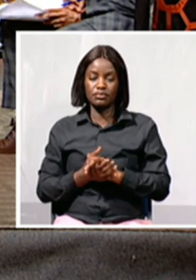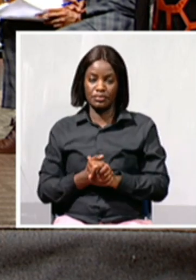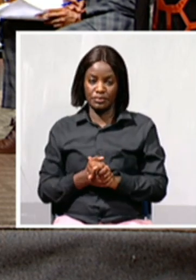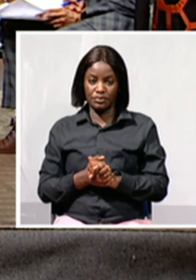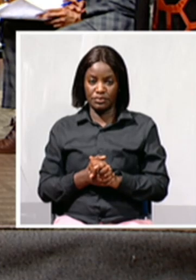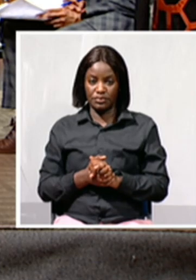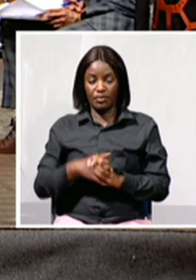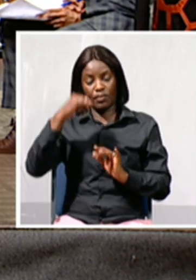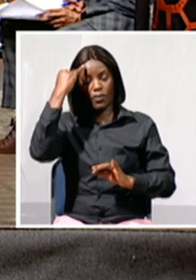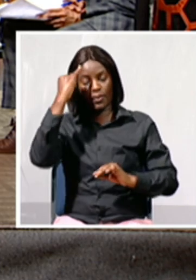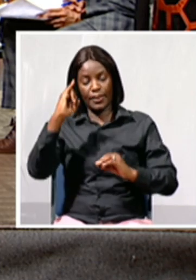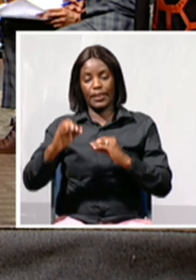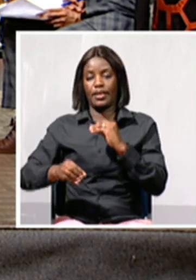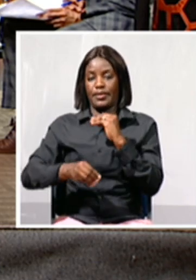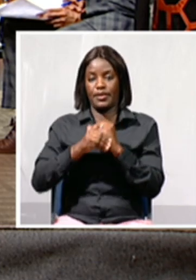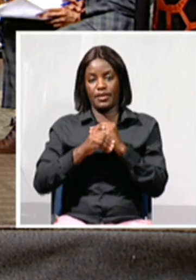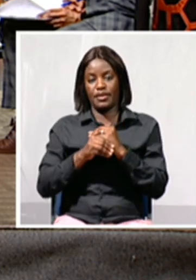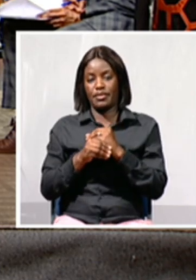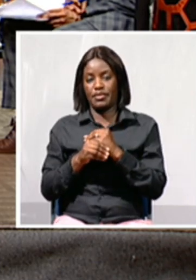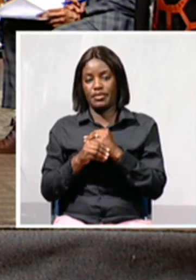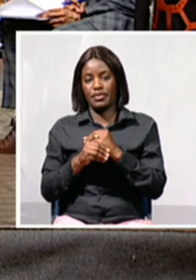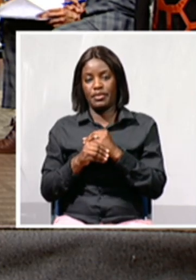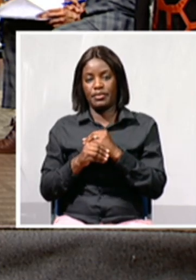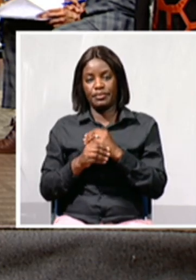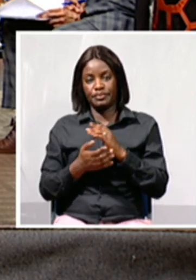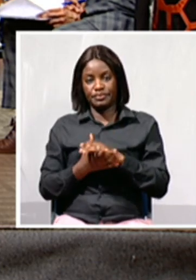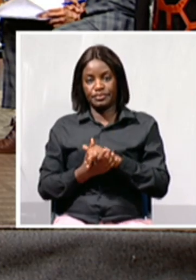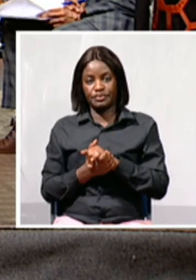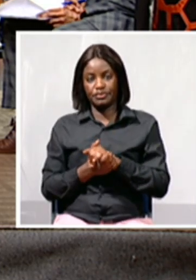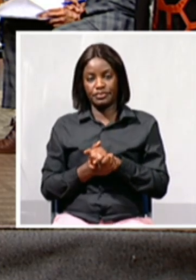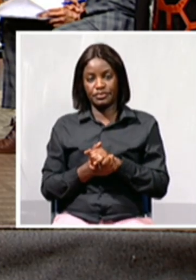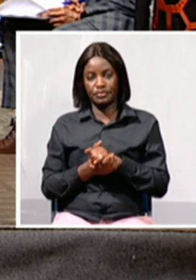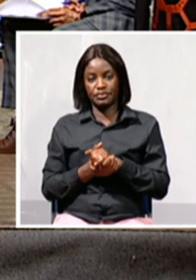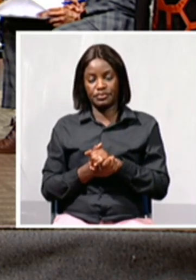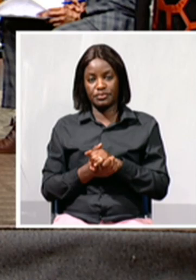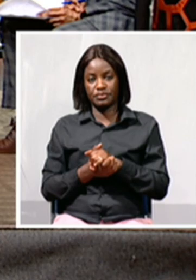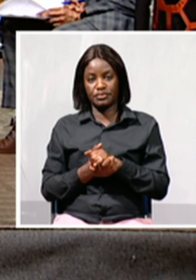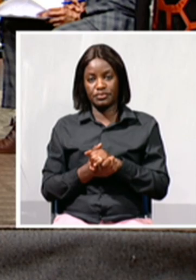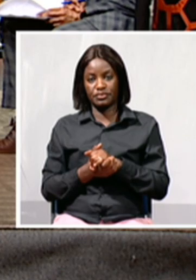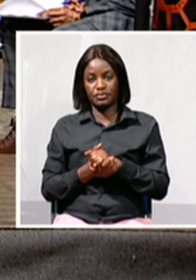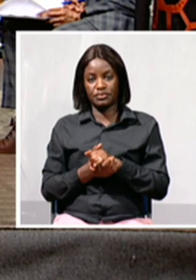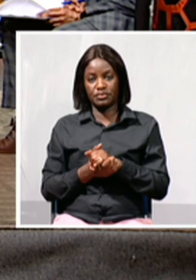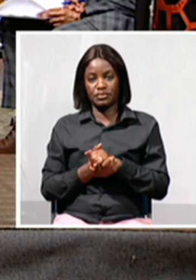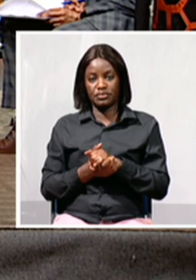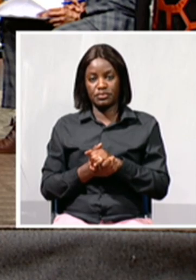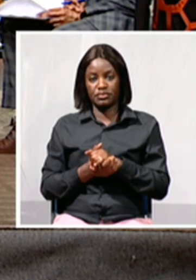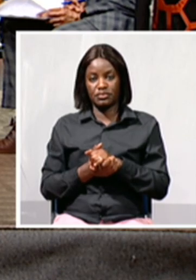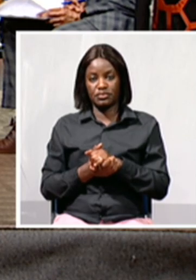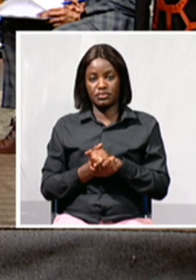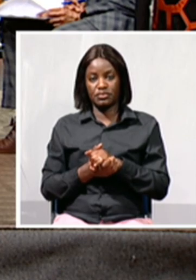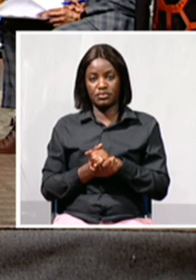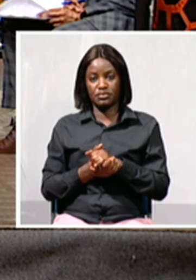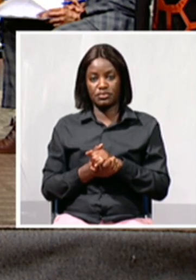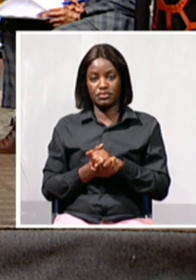ahead. Say again? Please go ahead. Yes. I want just to speak